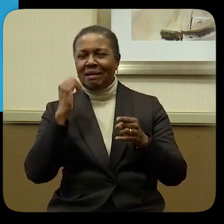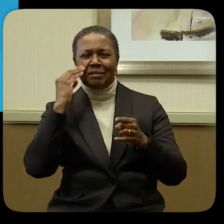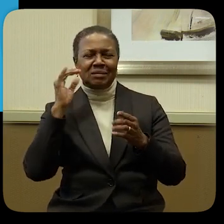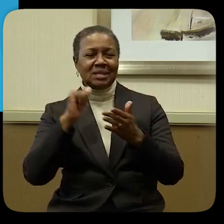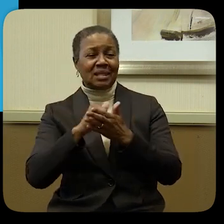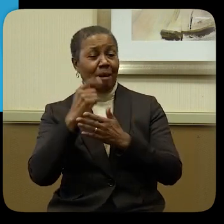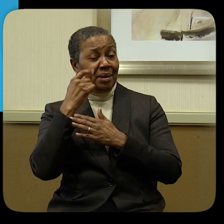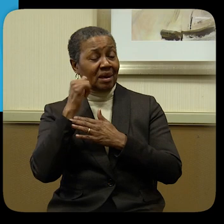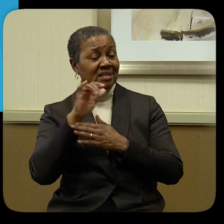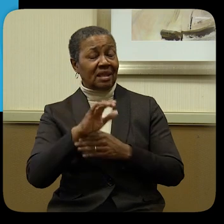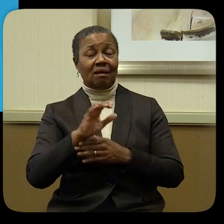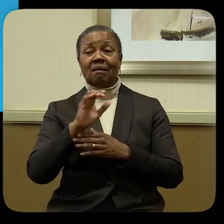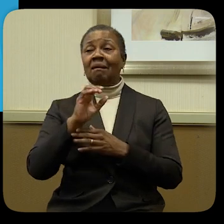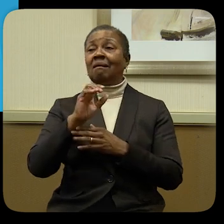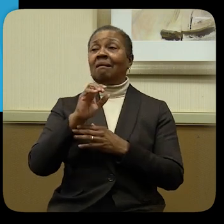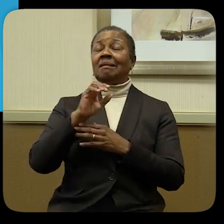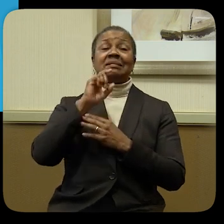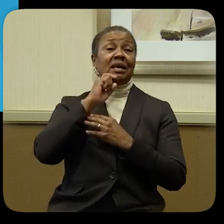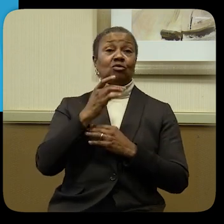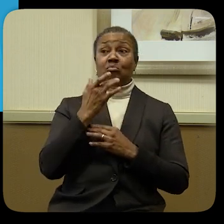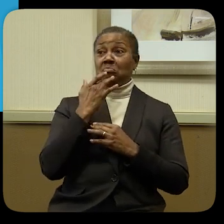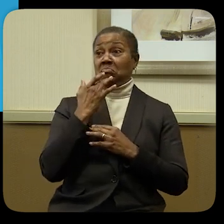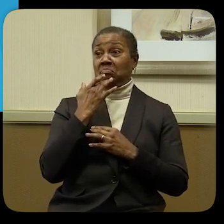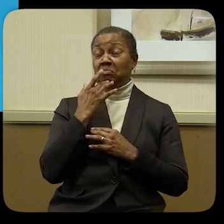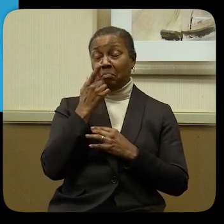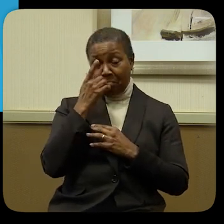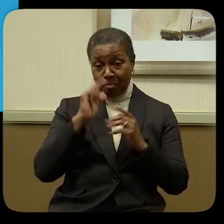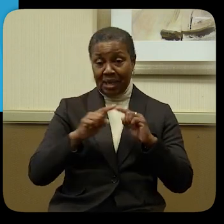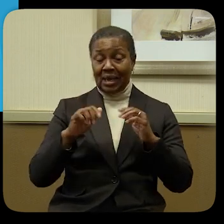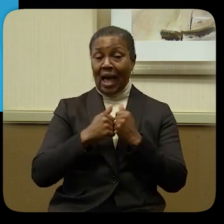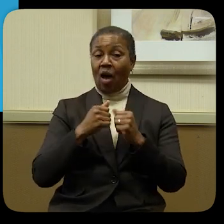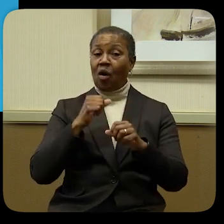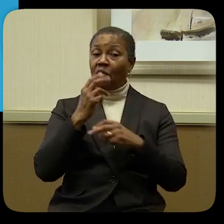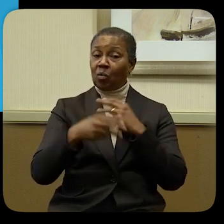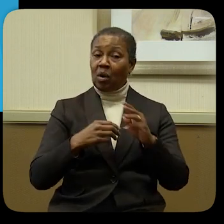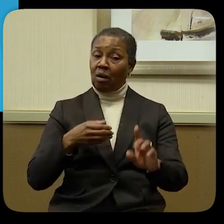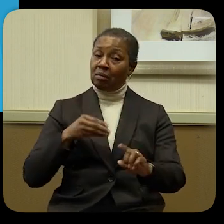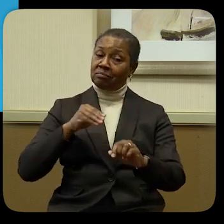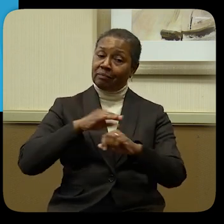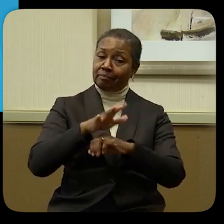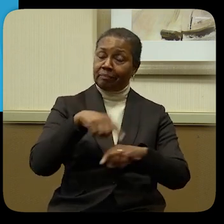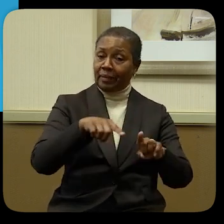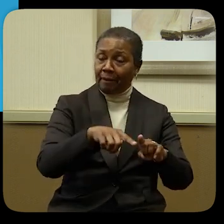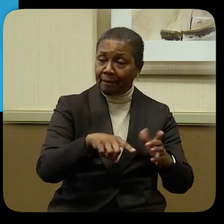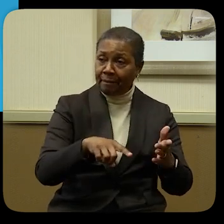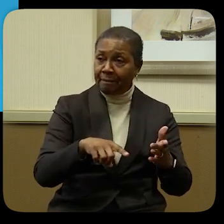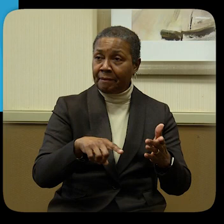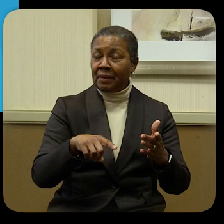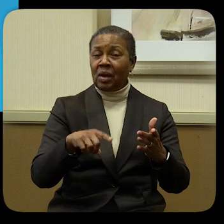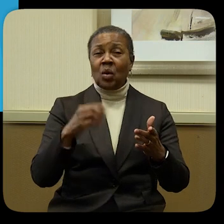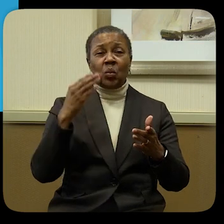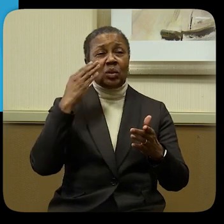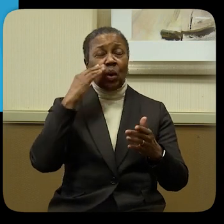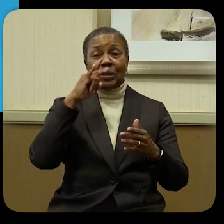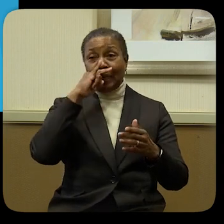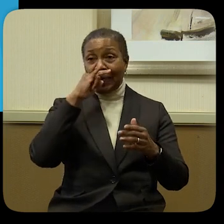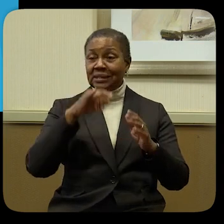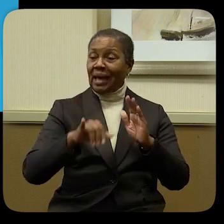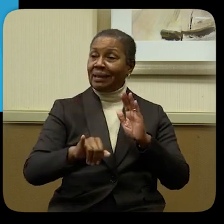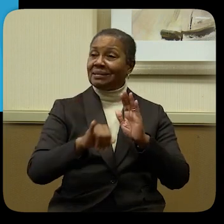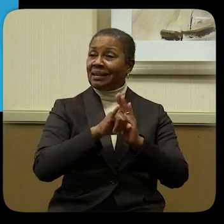that because they're LGBTQ, but because of the way the world treats them. So we know our kids identify